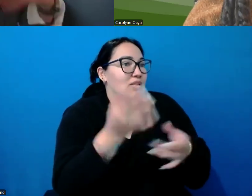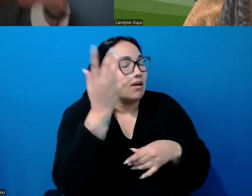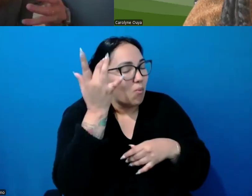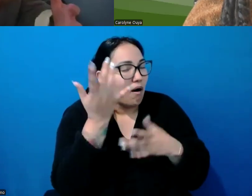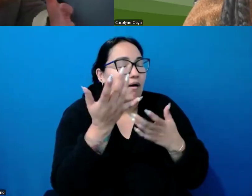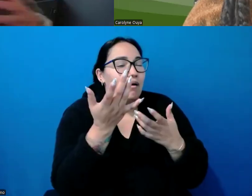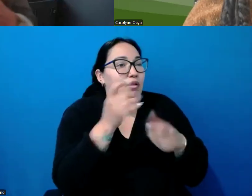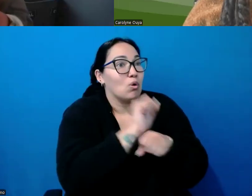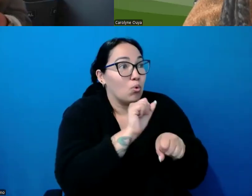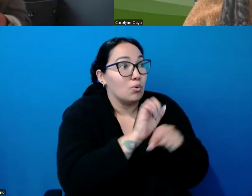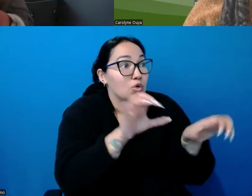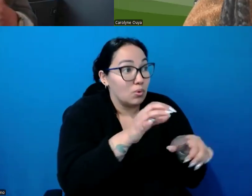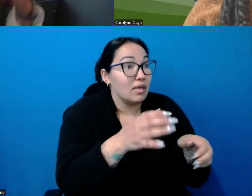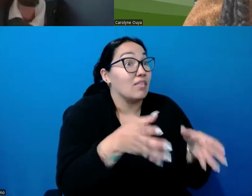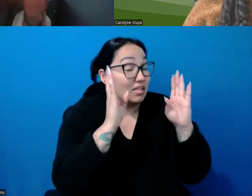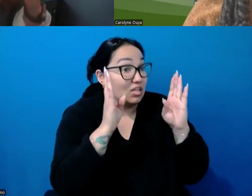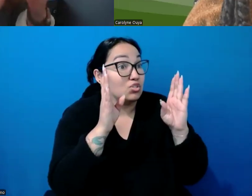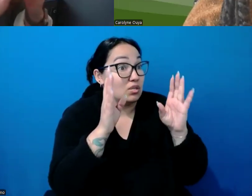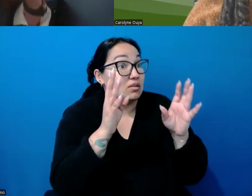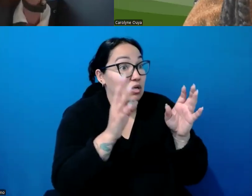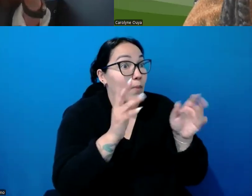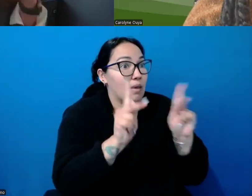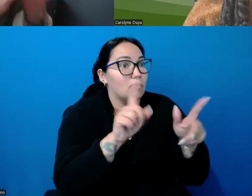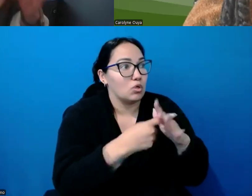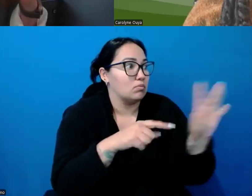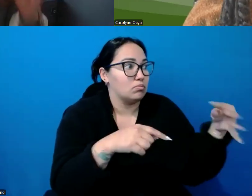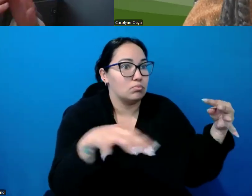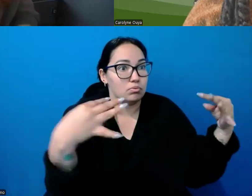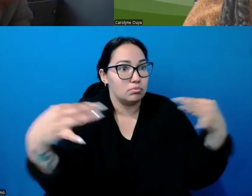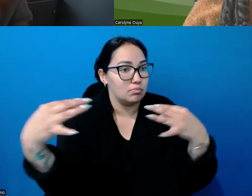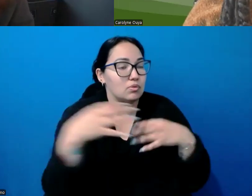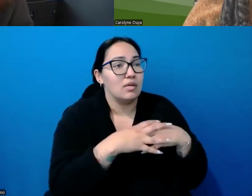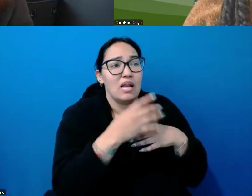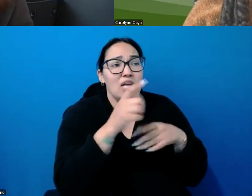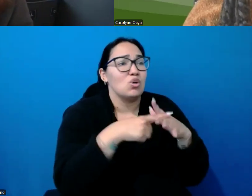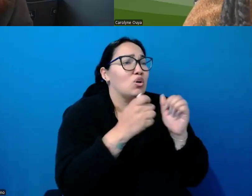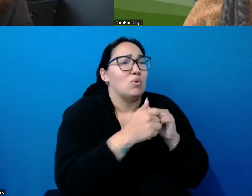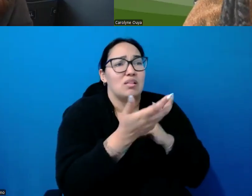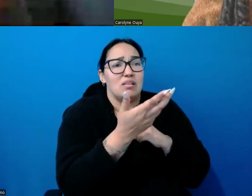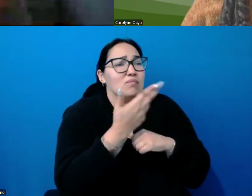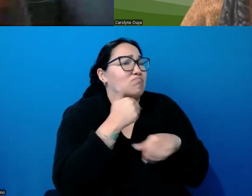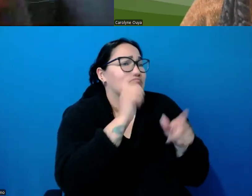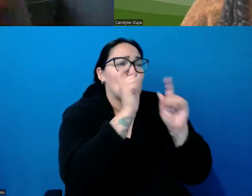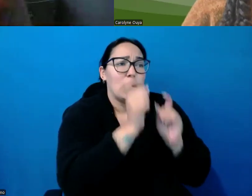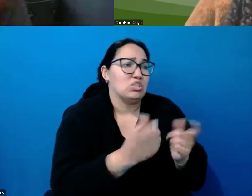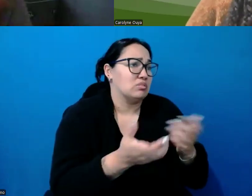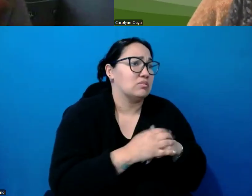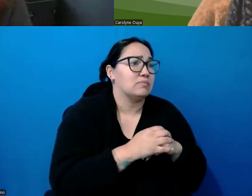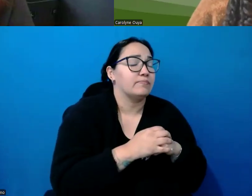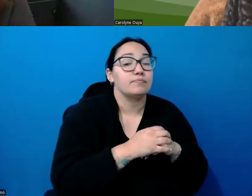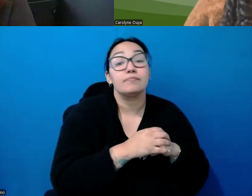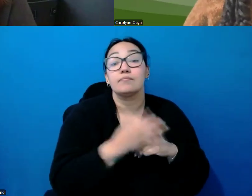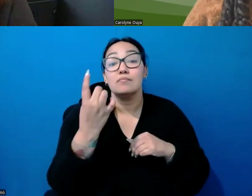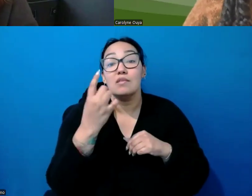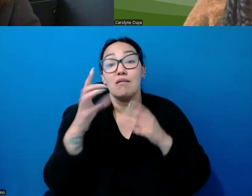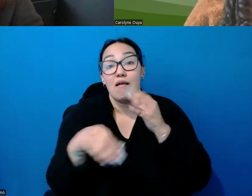were doing and the attention it had gotten. And I literally started with very tiny donations. Mm-hmm. And something that I'll